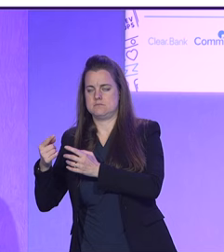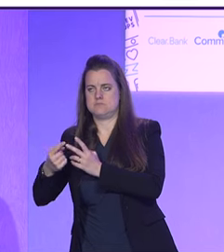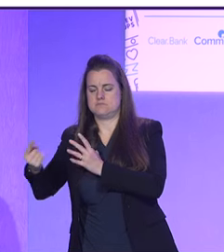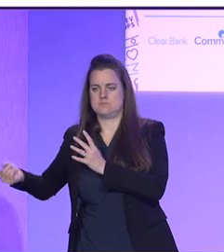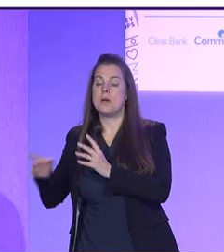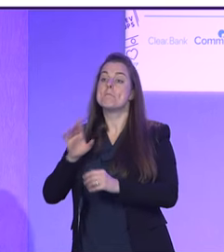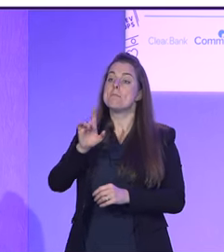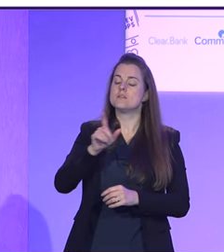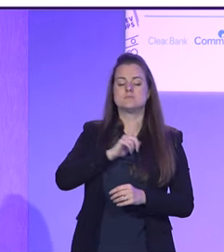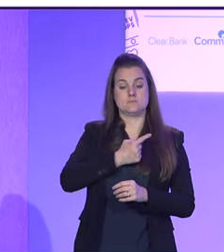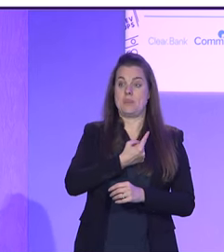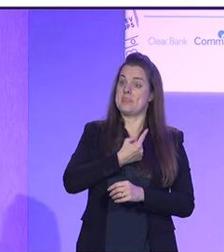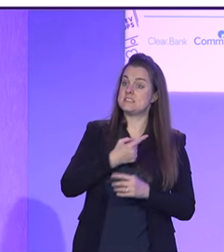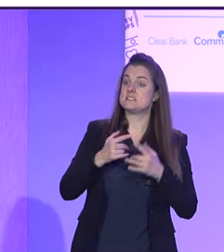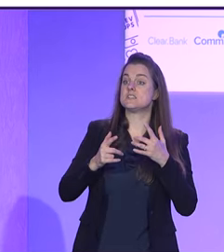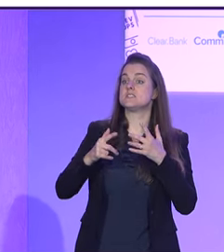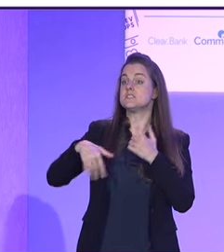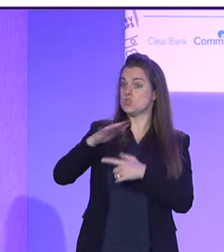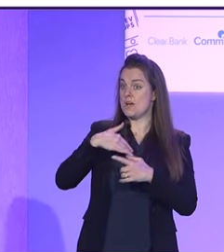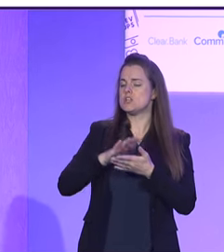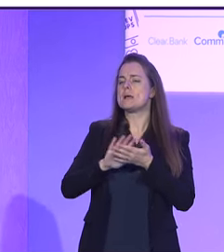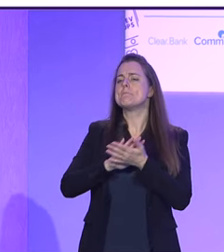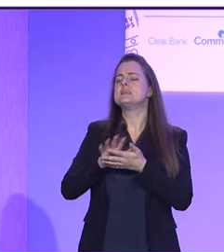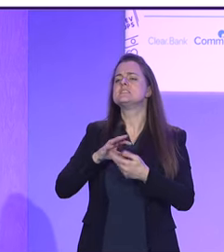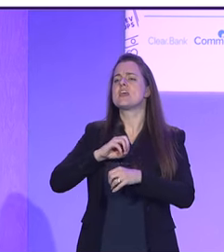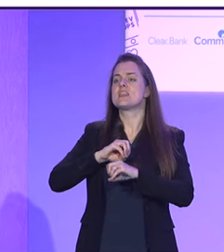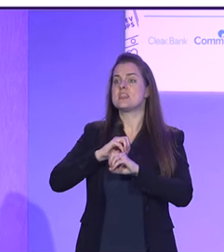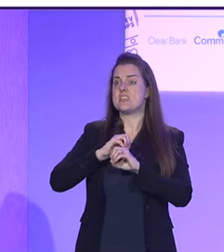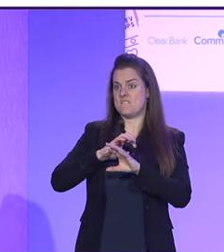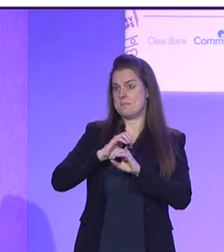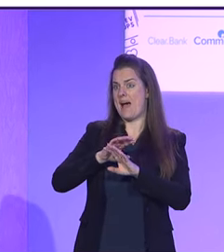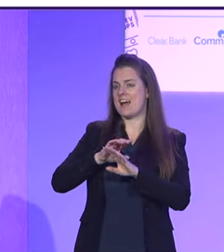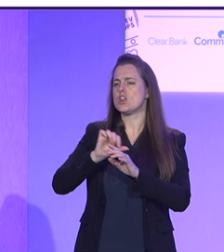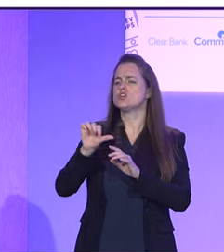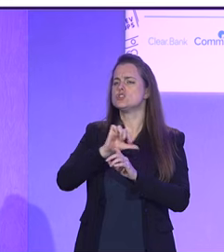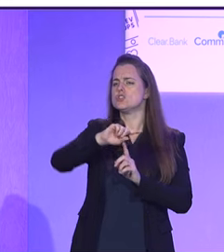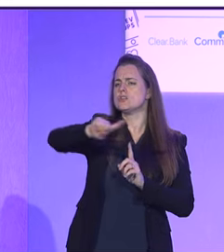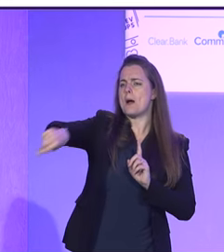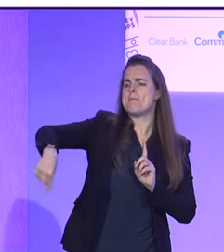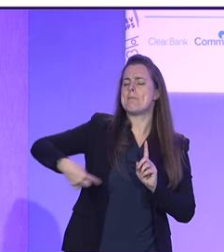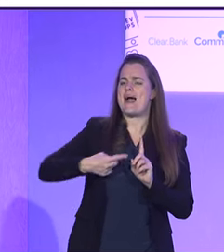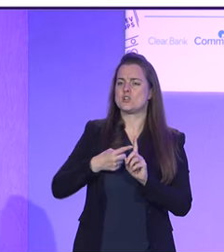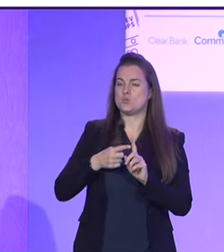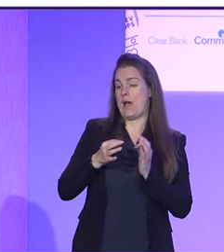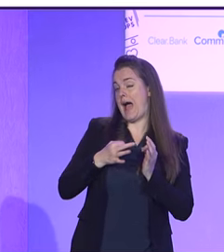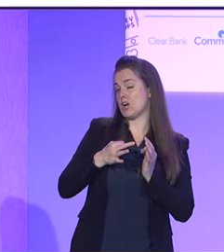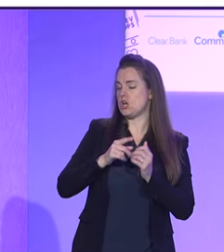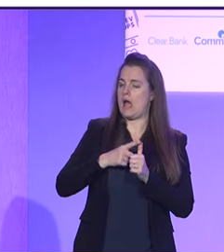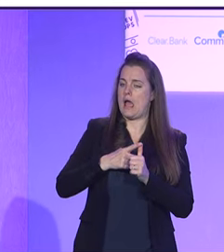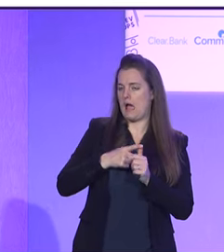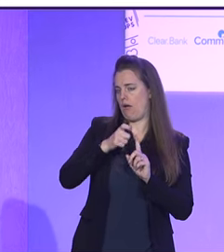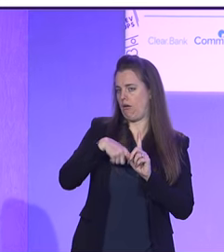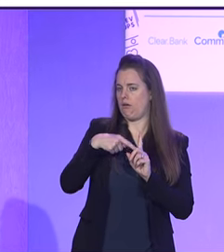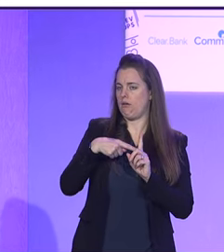situation here, the problem is that the feedback that should get back to actor A comes in delayed to a point where maybe